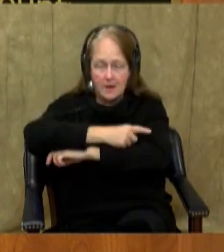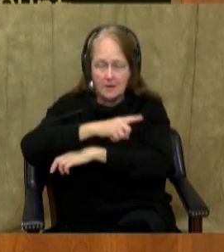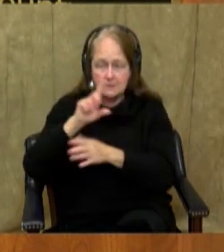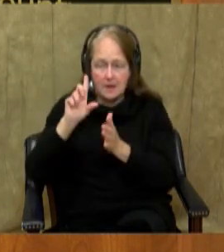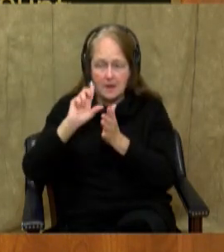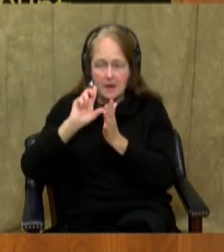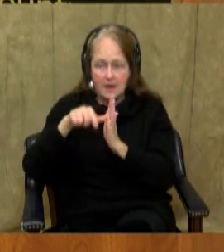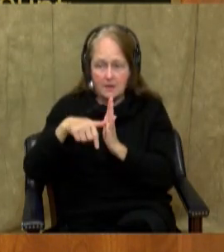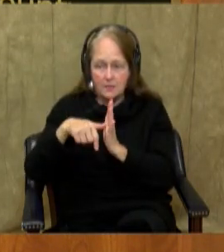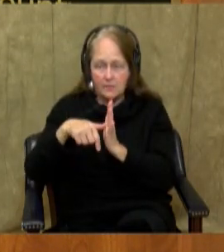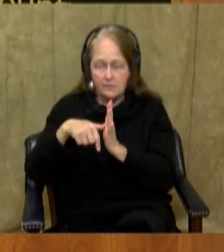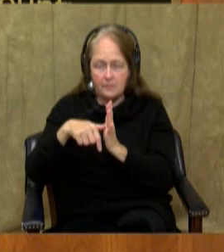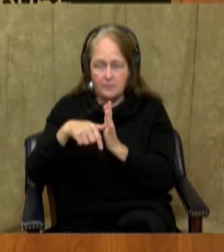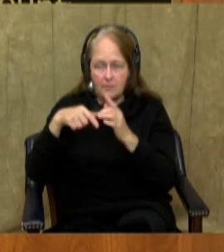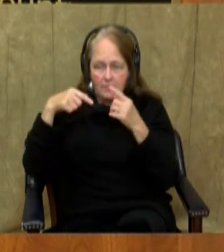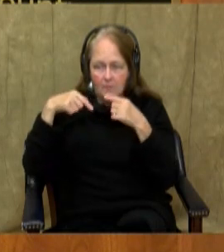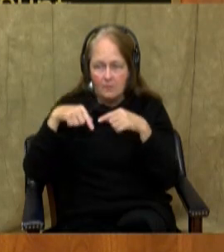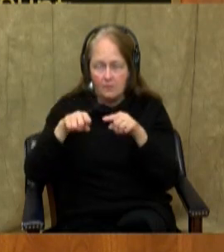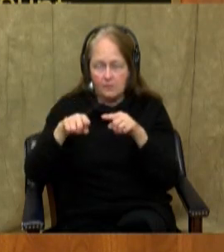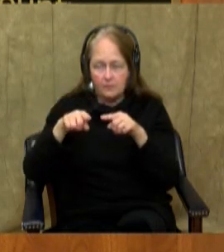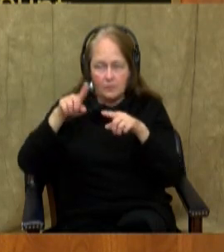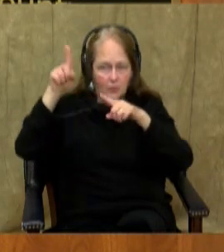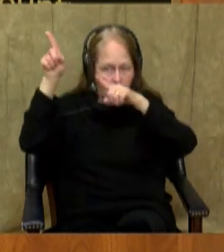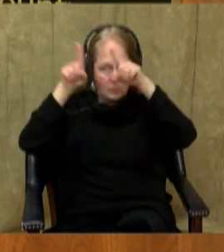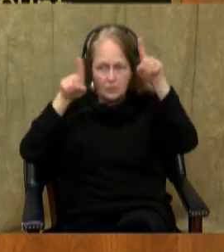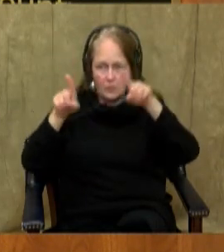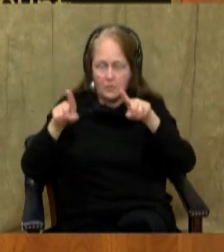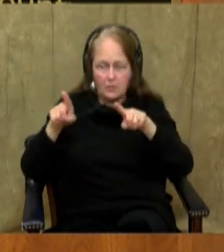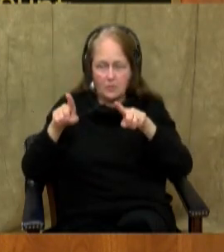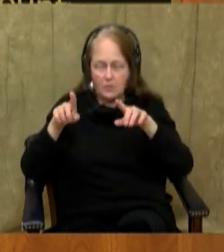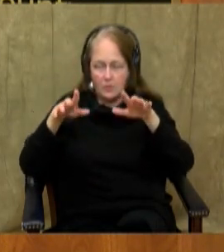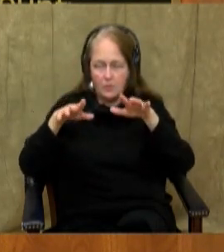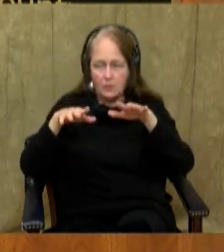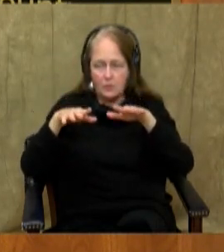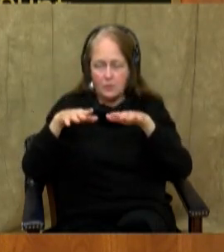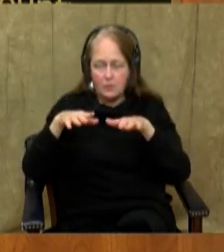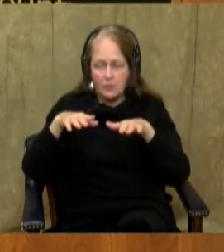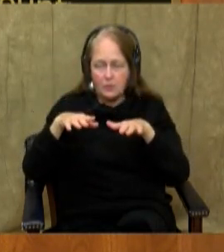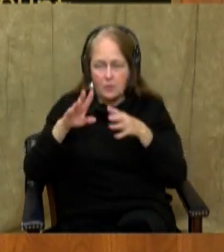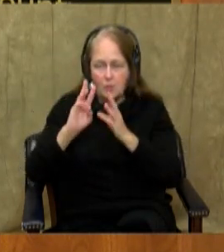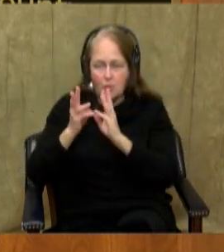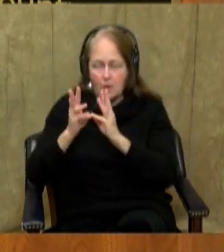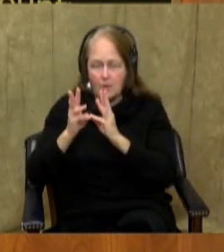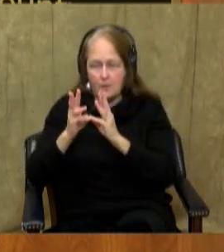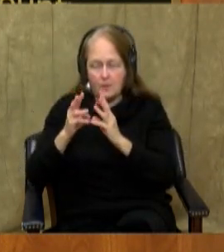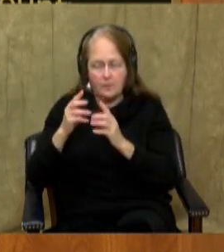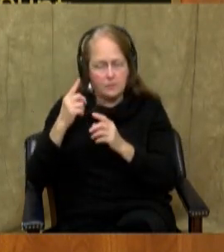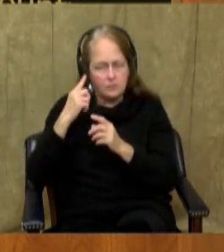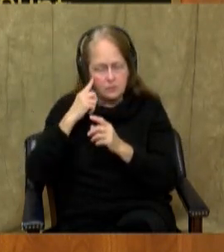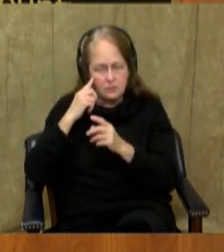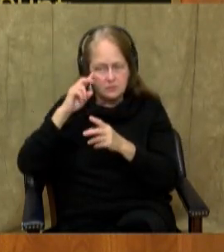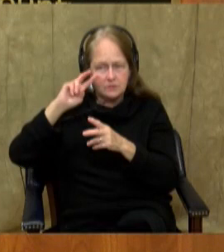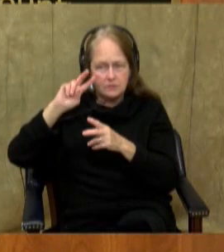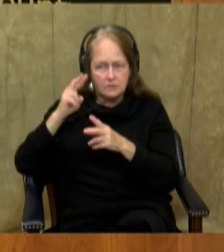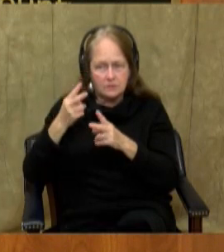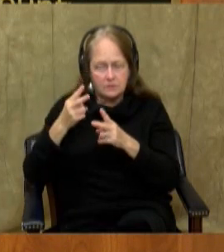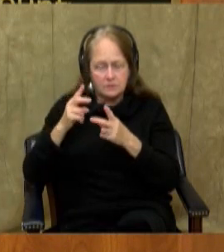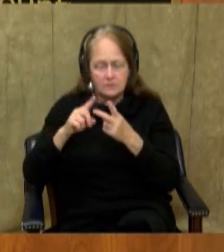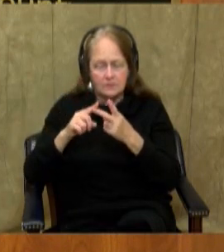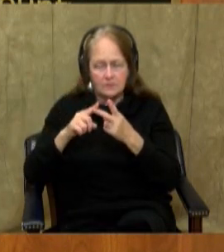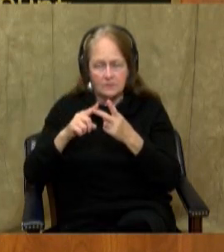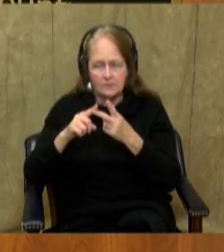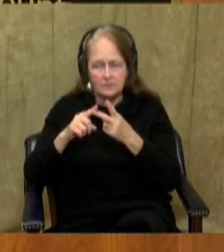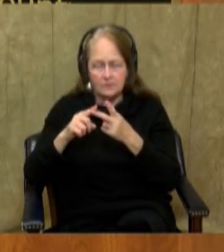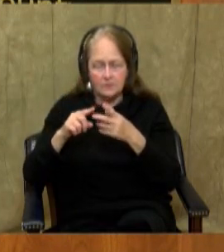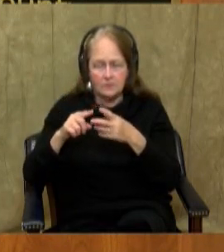after that, during some thunderstorms, the U.S. ships reported a second attack. Now, the captain of